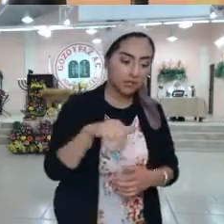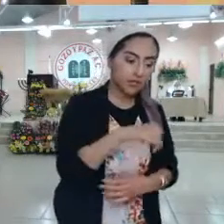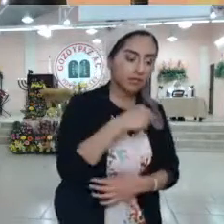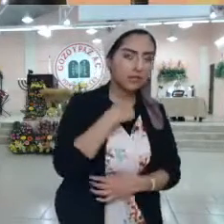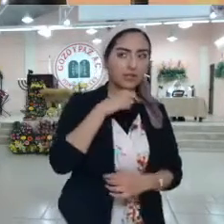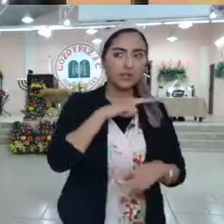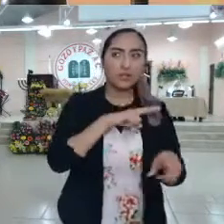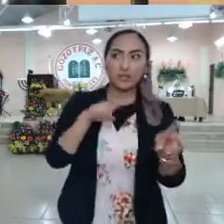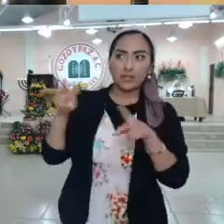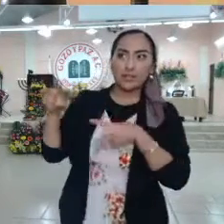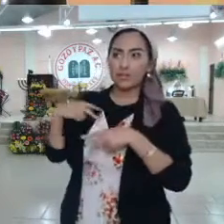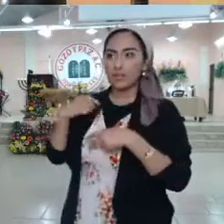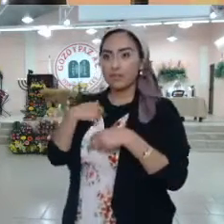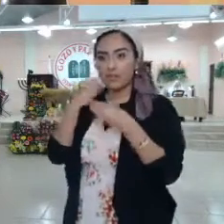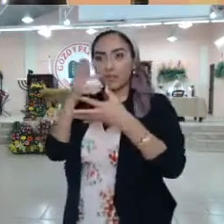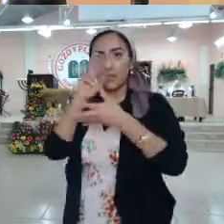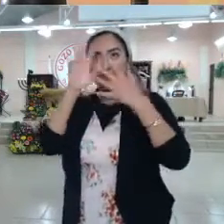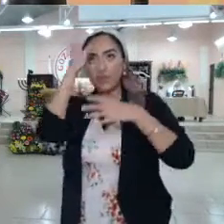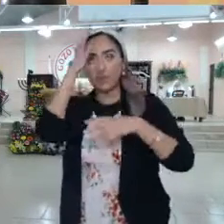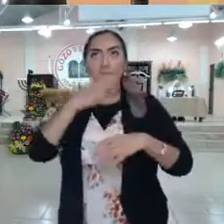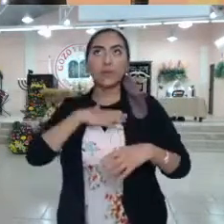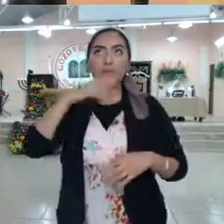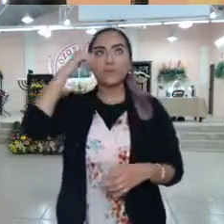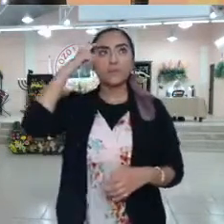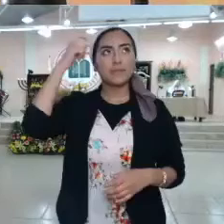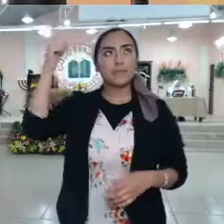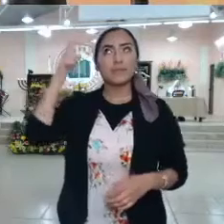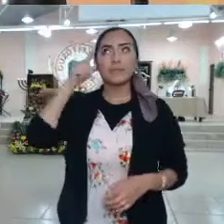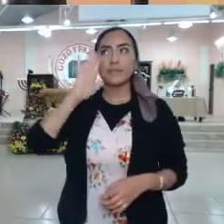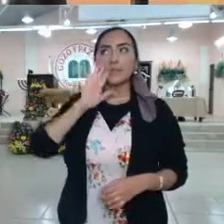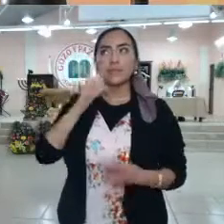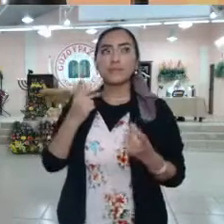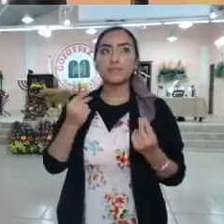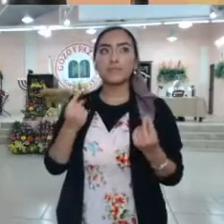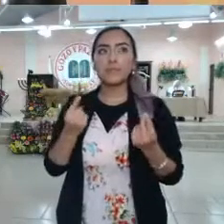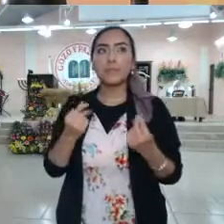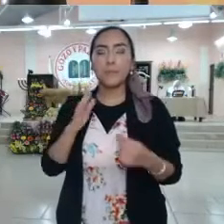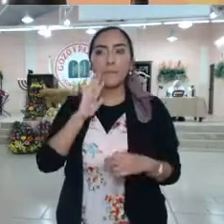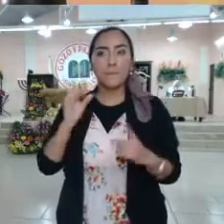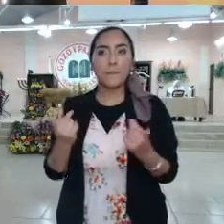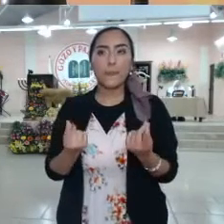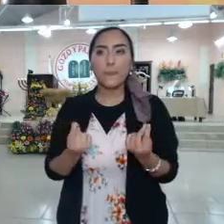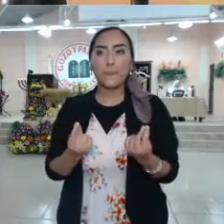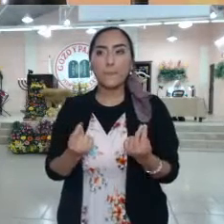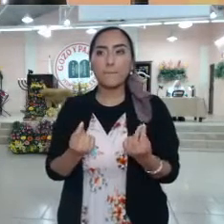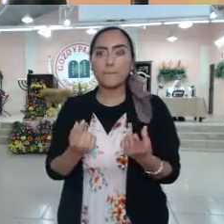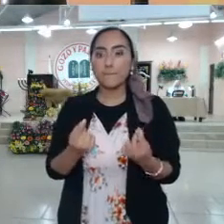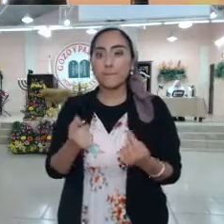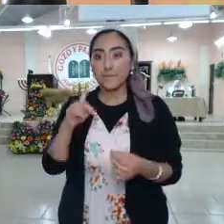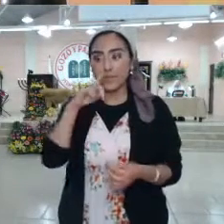looking at the patio, and I said to the Eternal Father in my thoughts, you're going to do something.